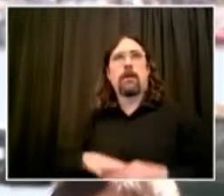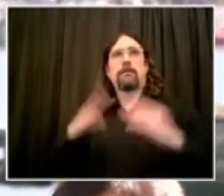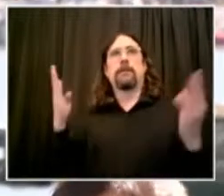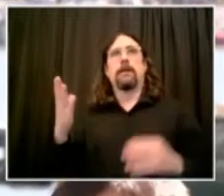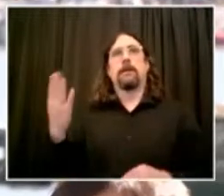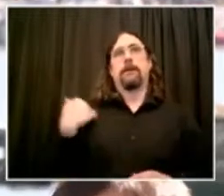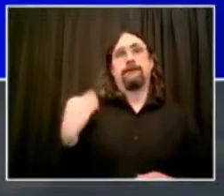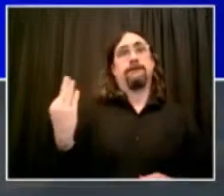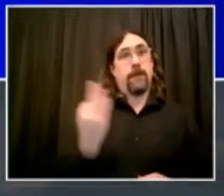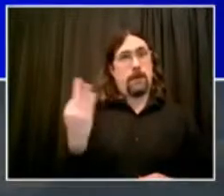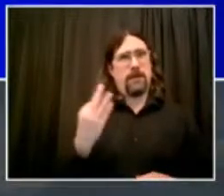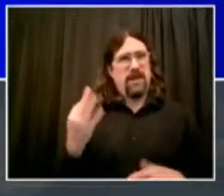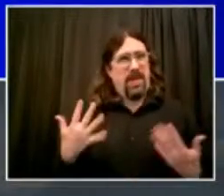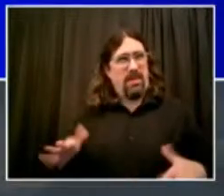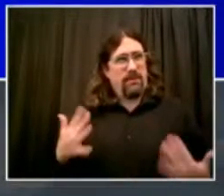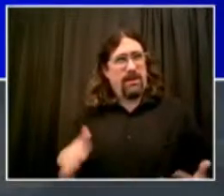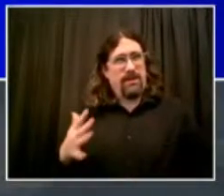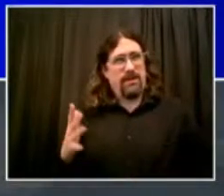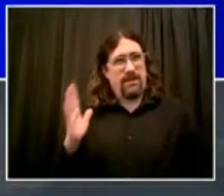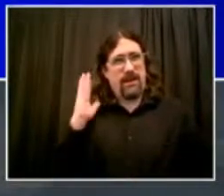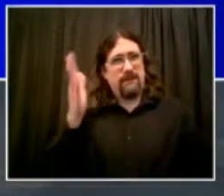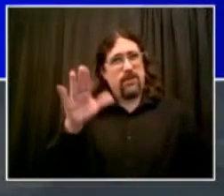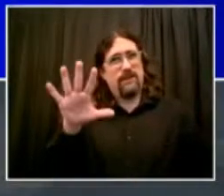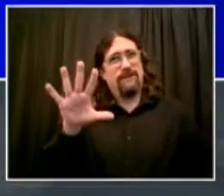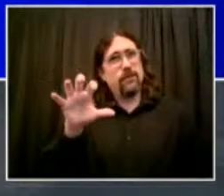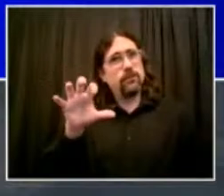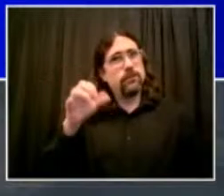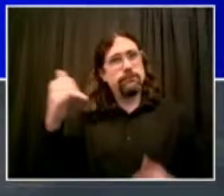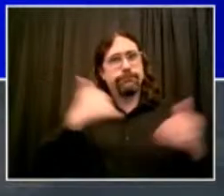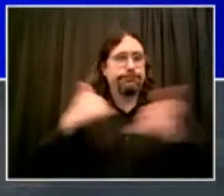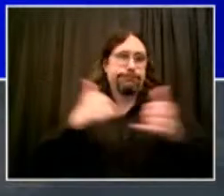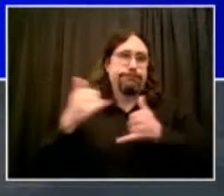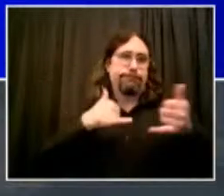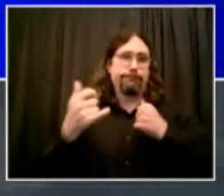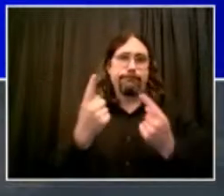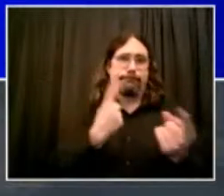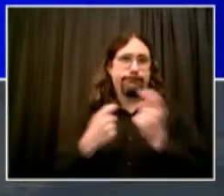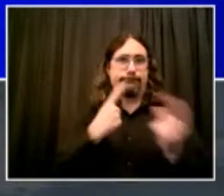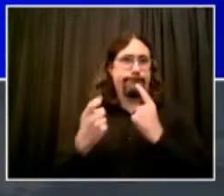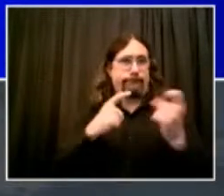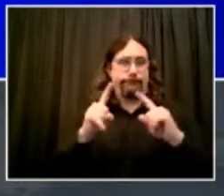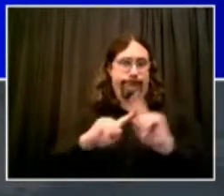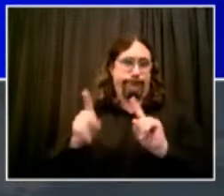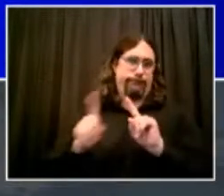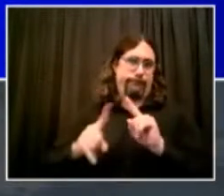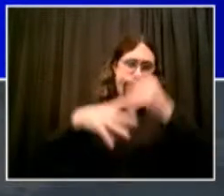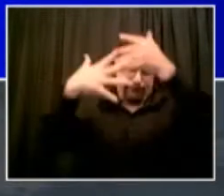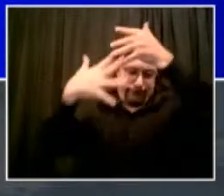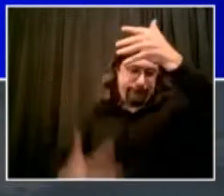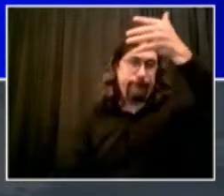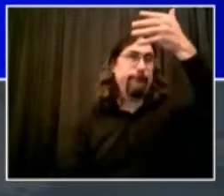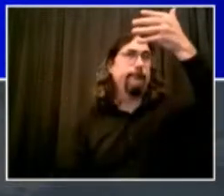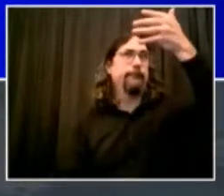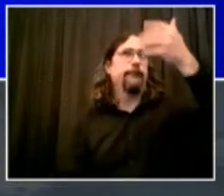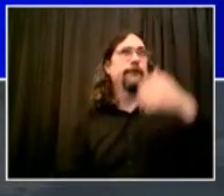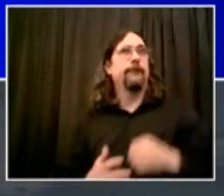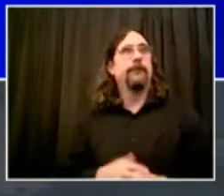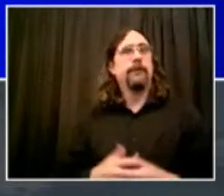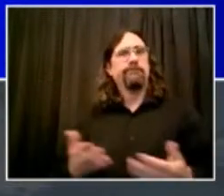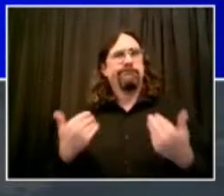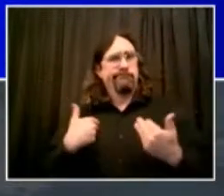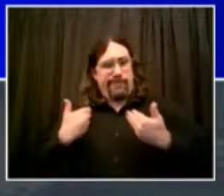multiple issues, and we've been able to resolve for them. So please, if you need assistance, call our hotline at